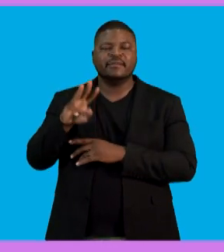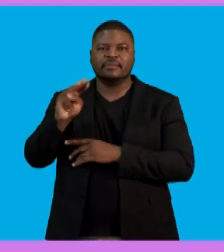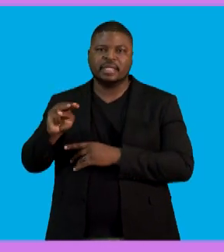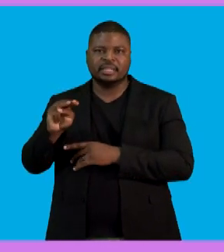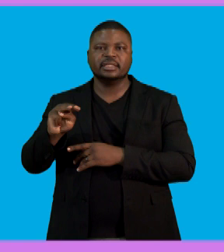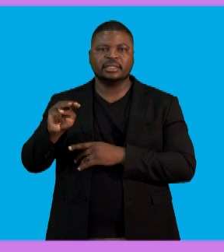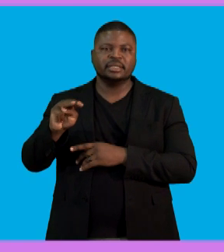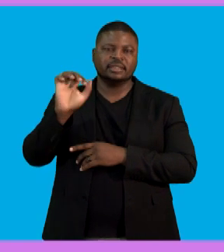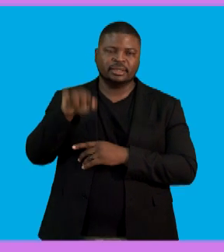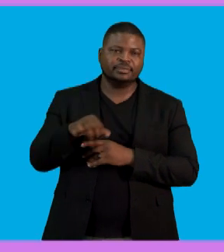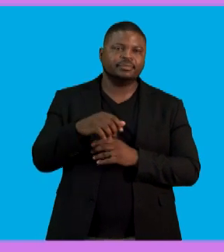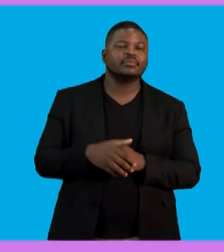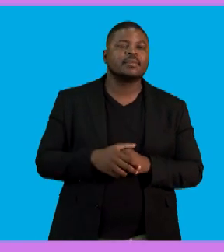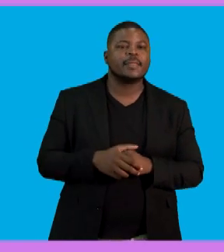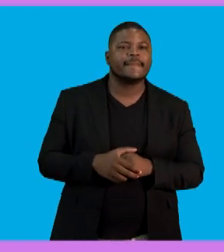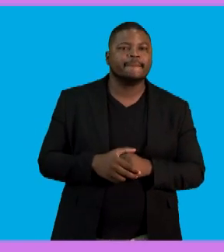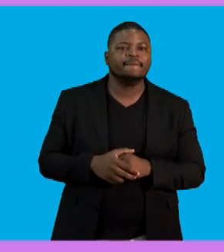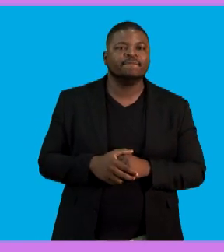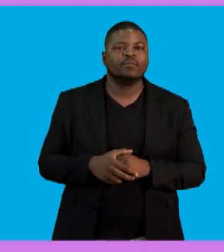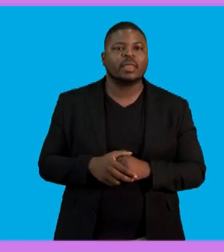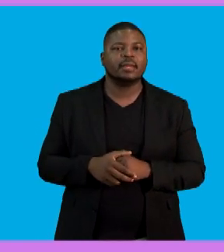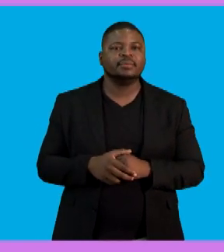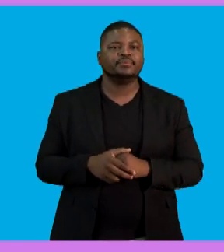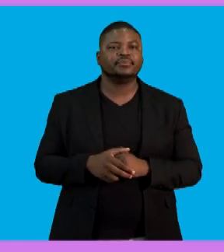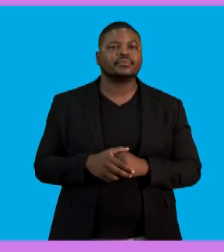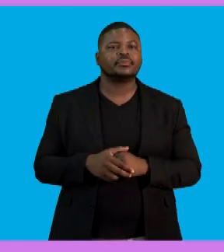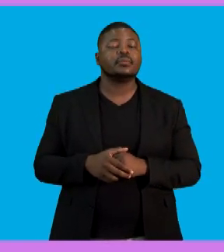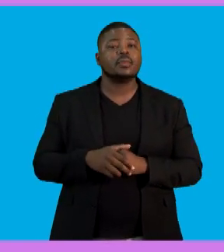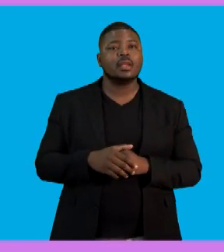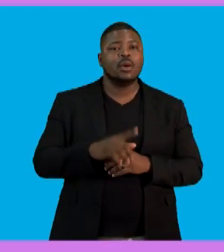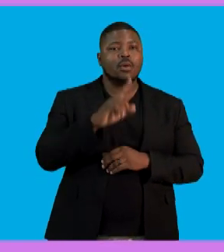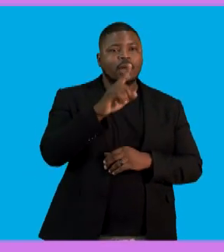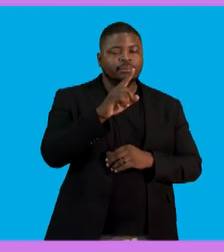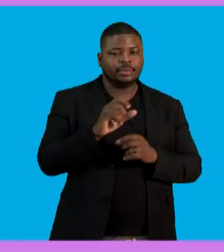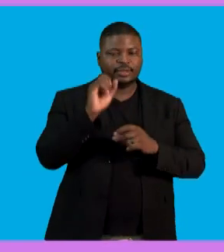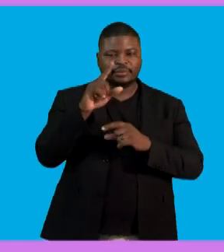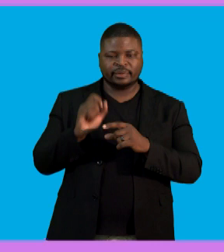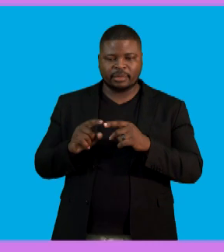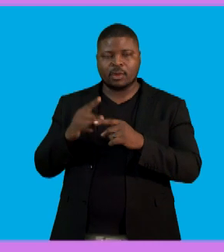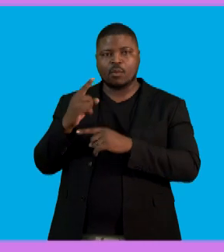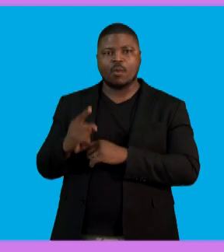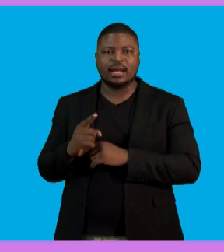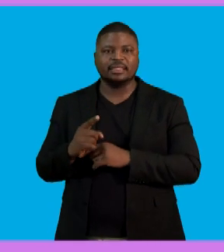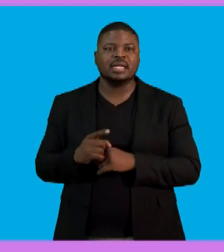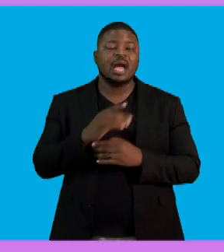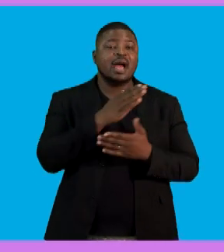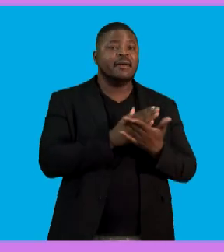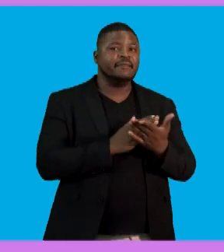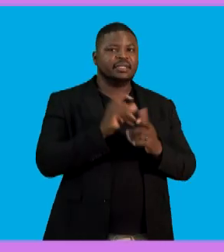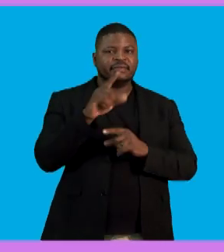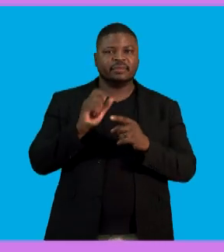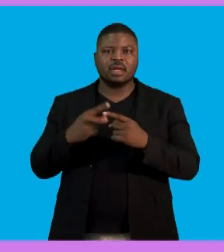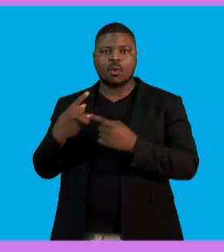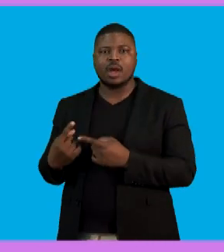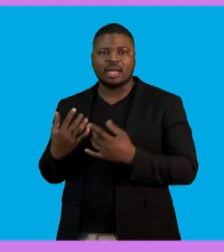are including this step of division so that you know where the units went to. So teaspoon divided by teaspoon is 1. Then what is half divided by